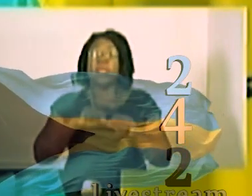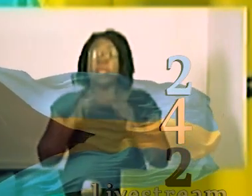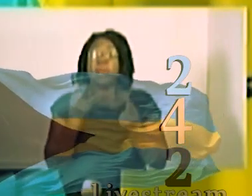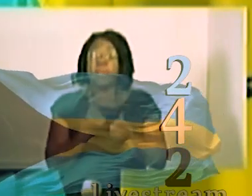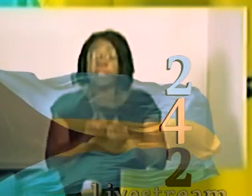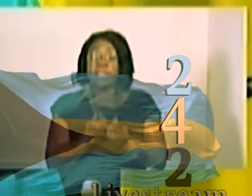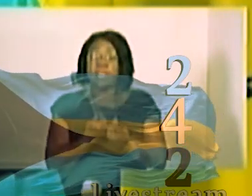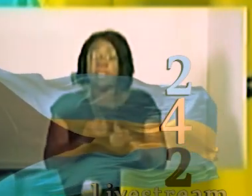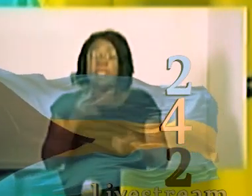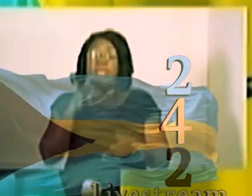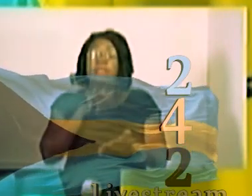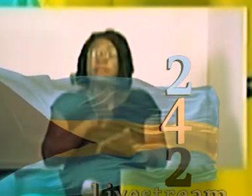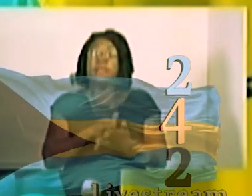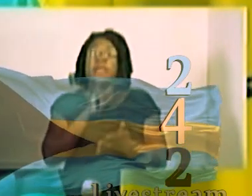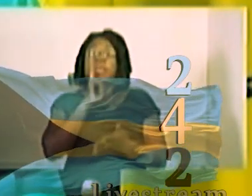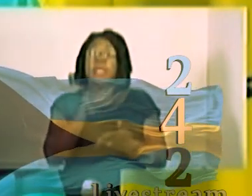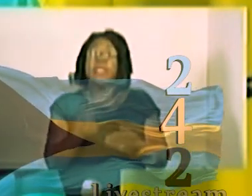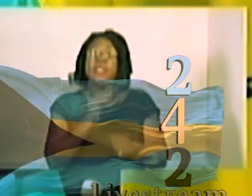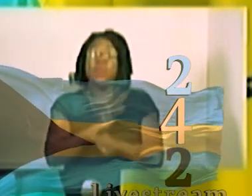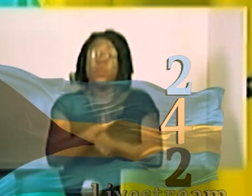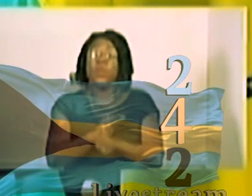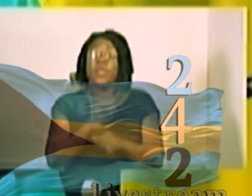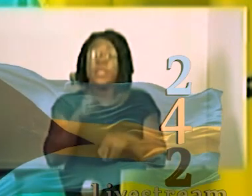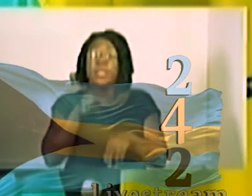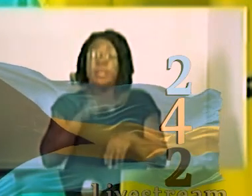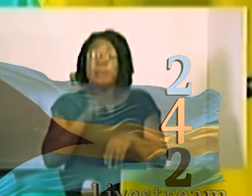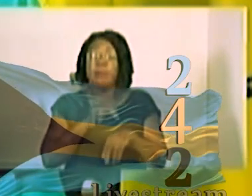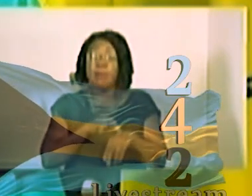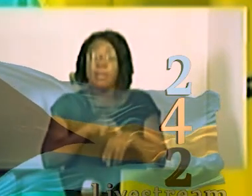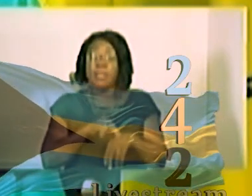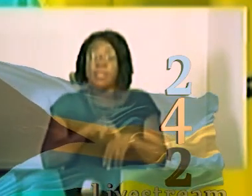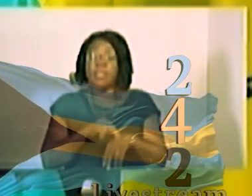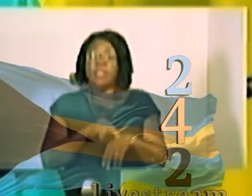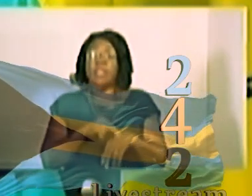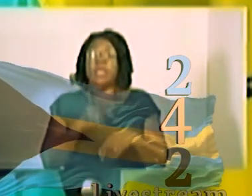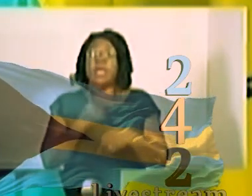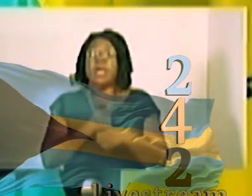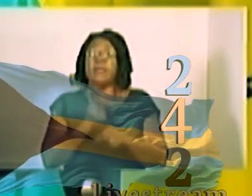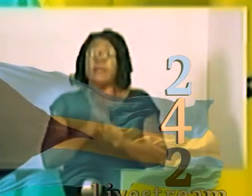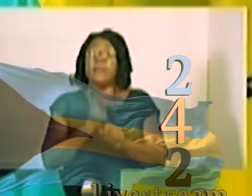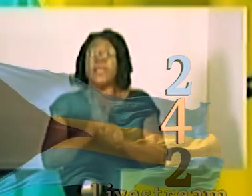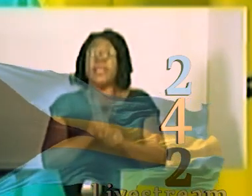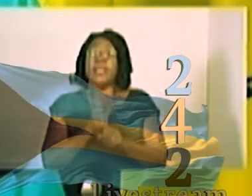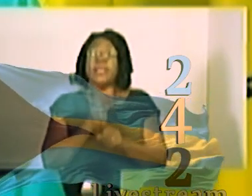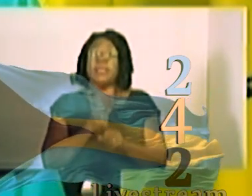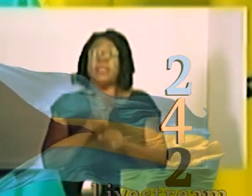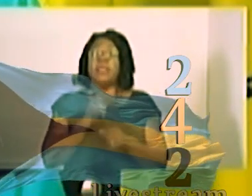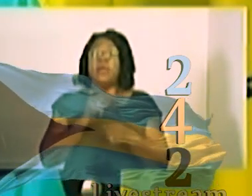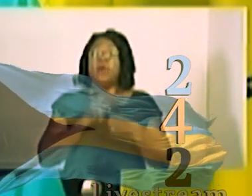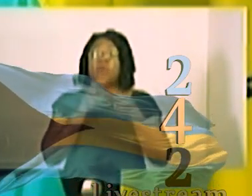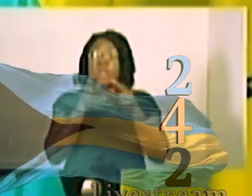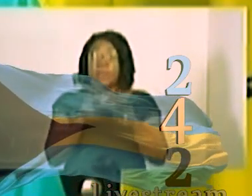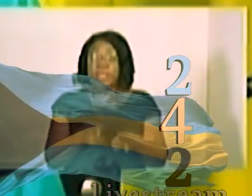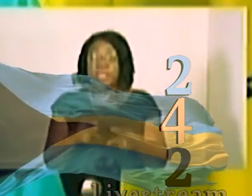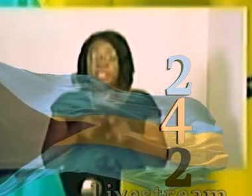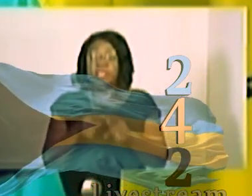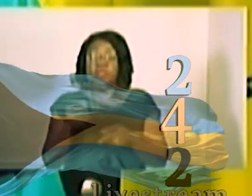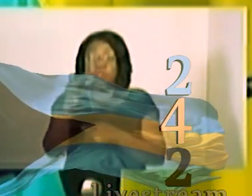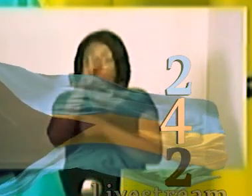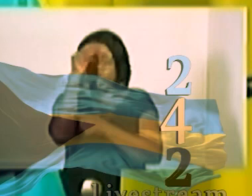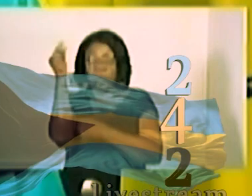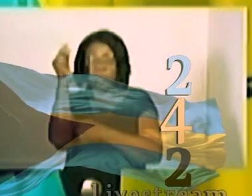will make medium and long-term recommendations to the government for economic stabilization and